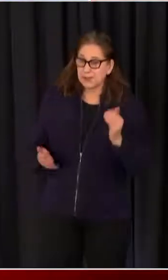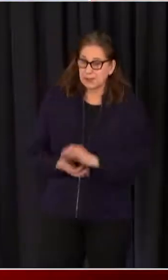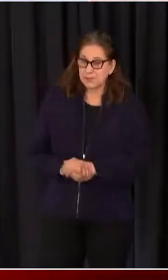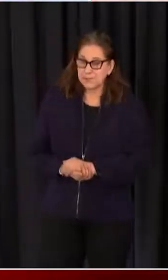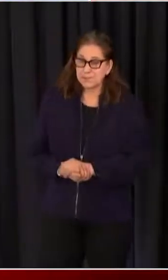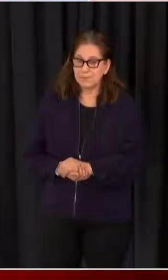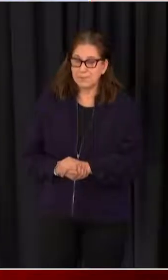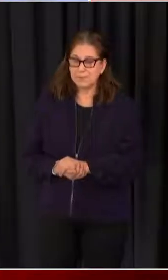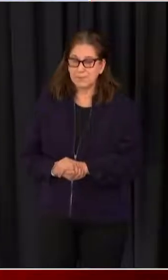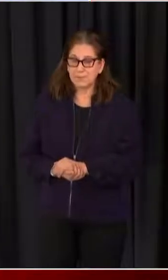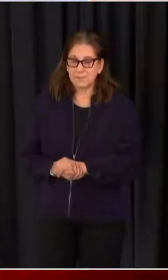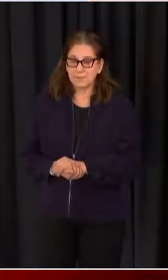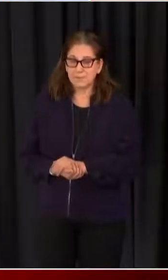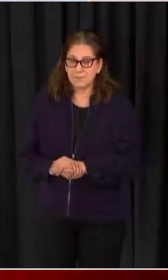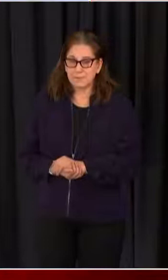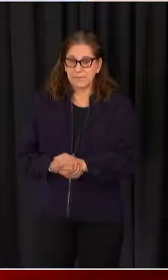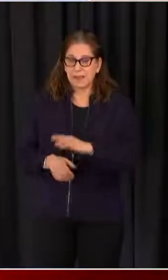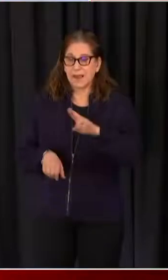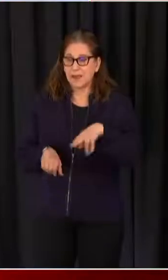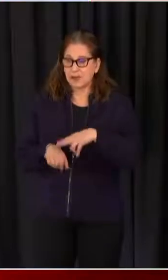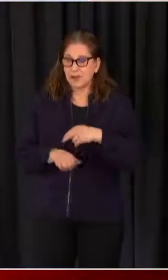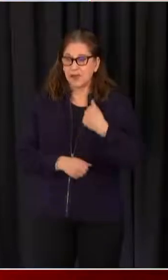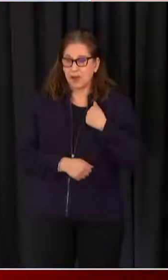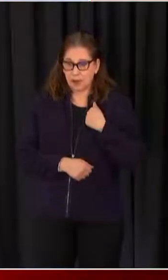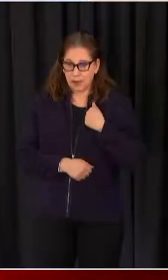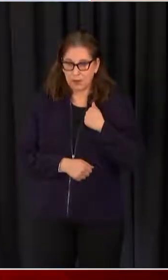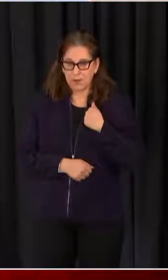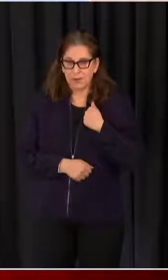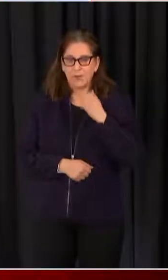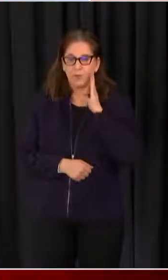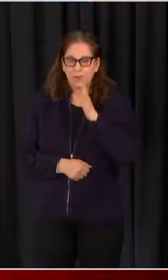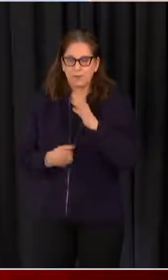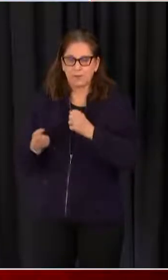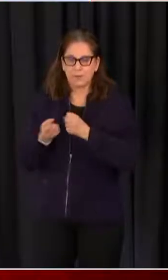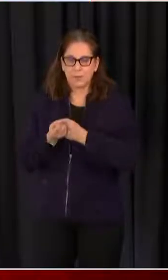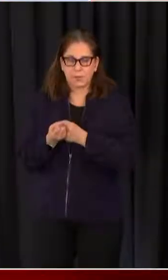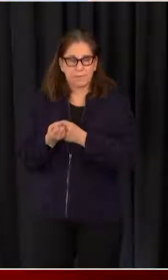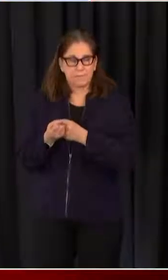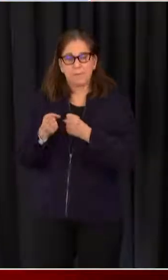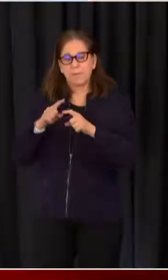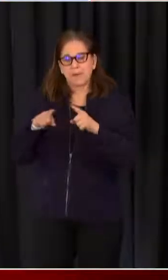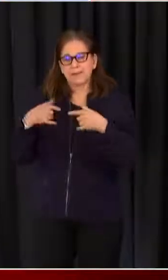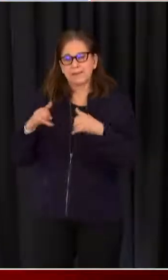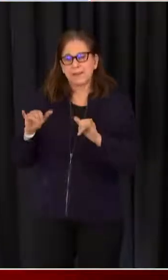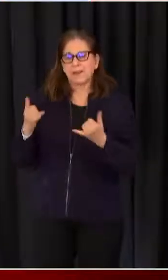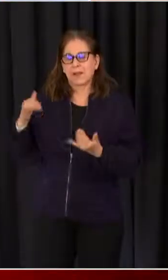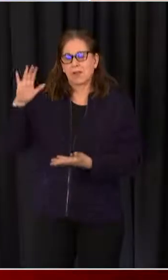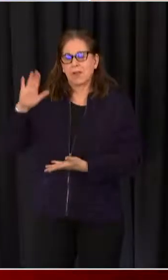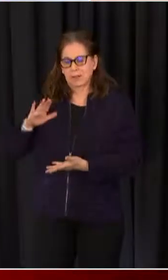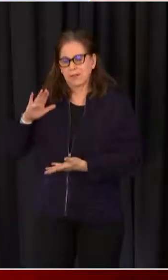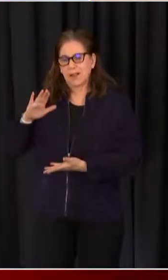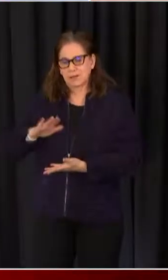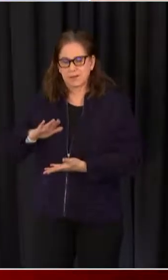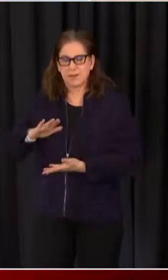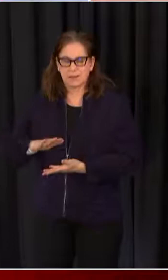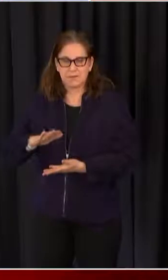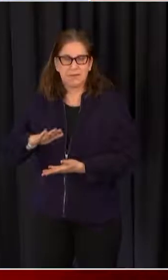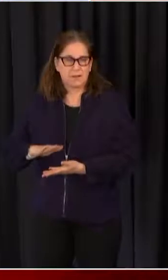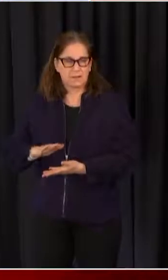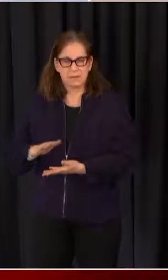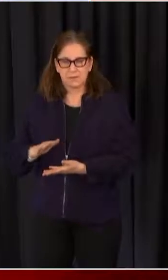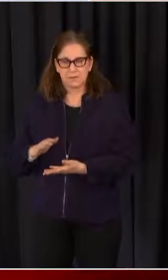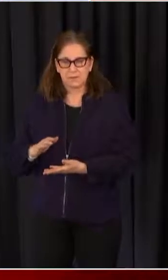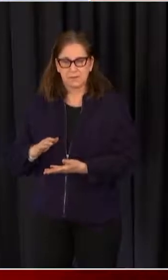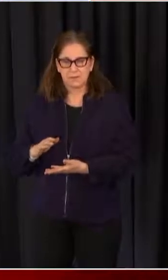the National Guard support would be lessened significantly around this time.